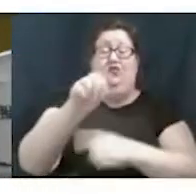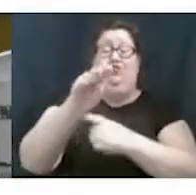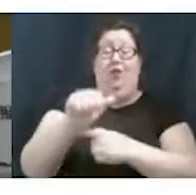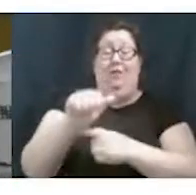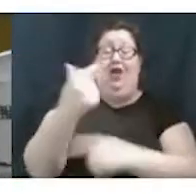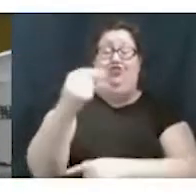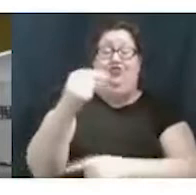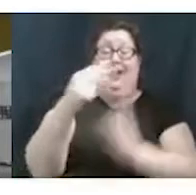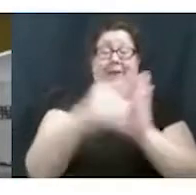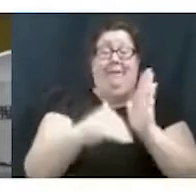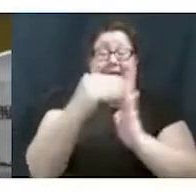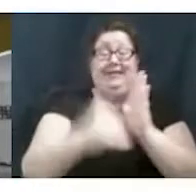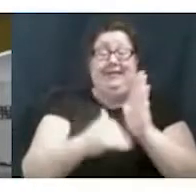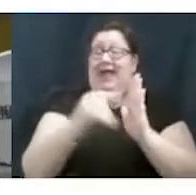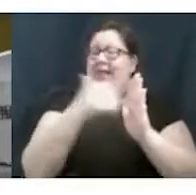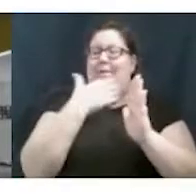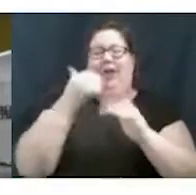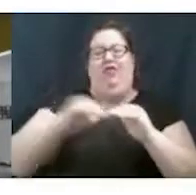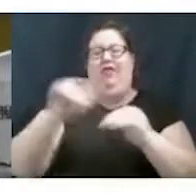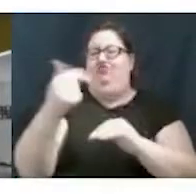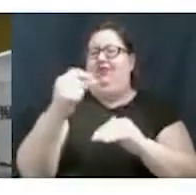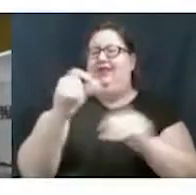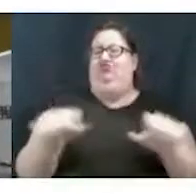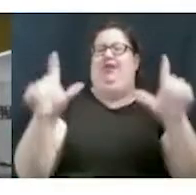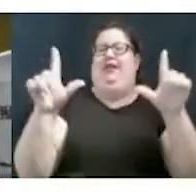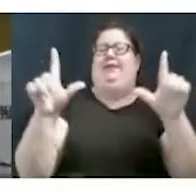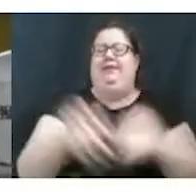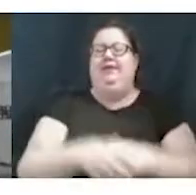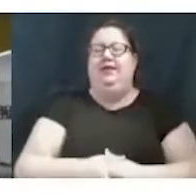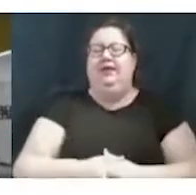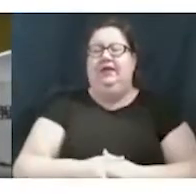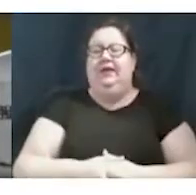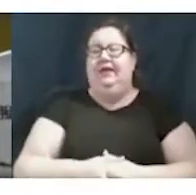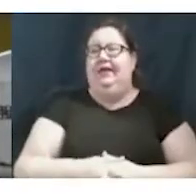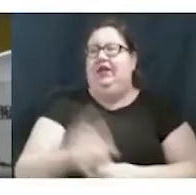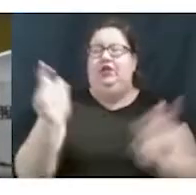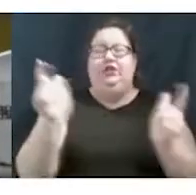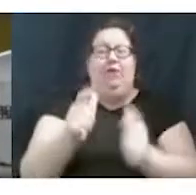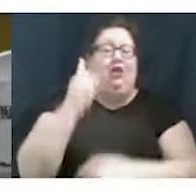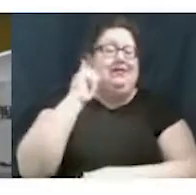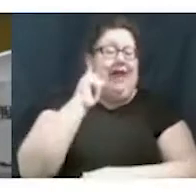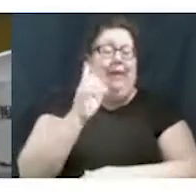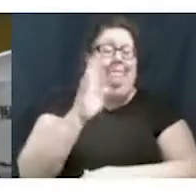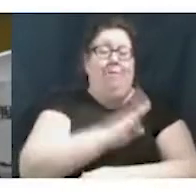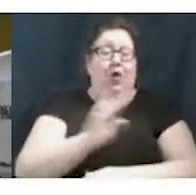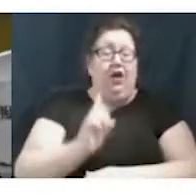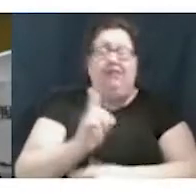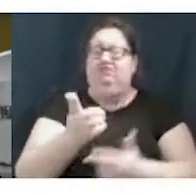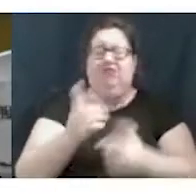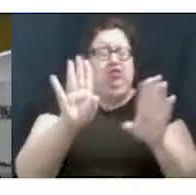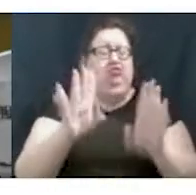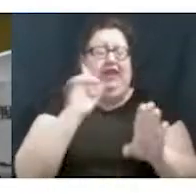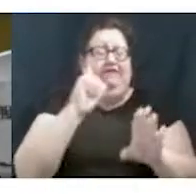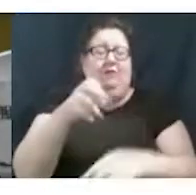the green screens. A small soundboard is great for podcasts and other things,